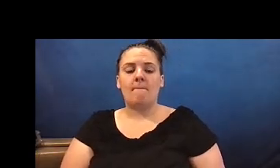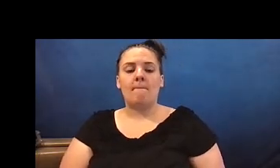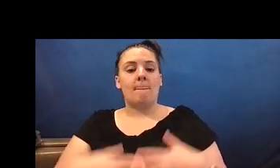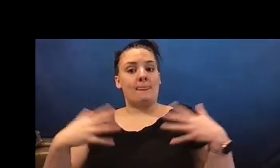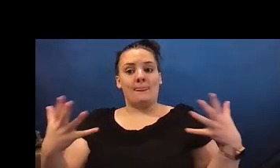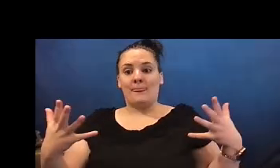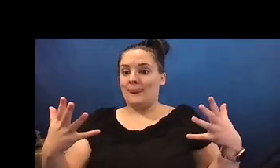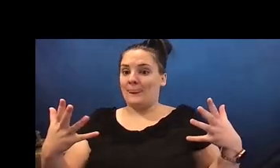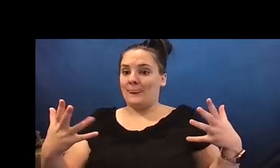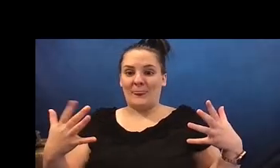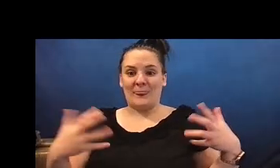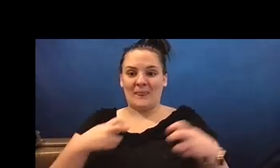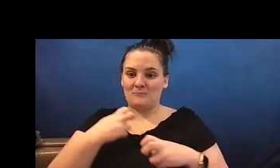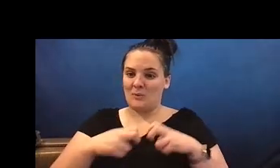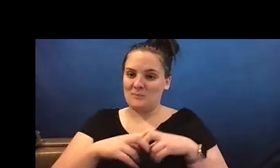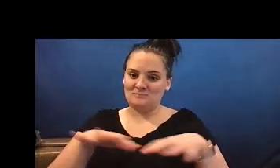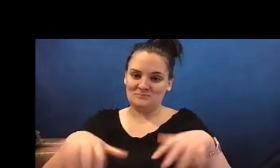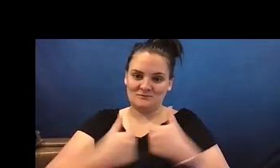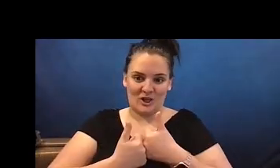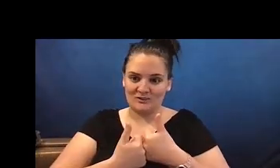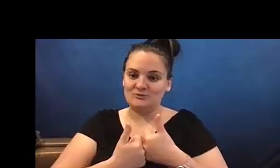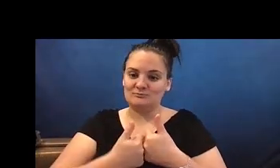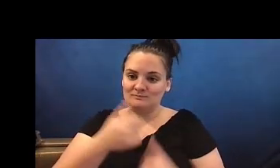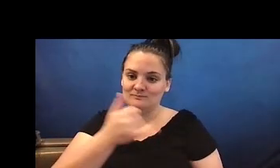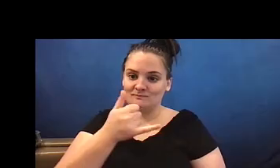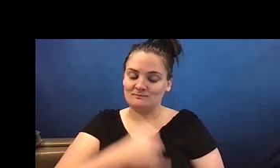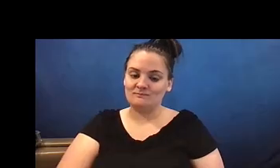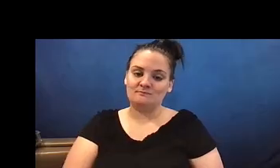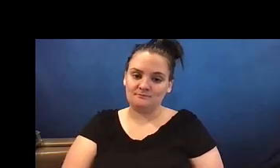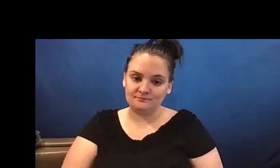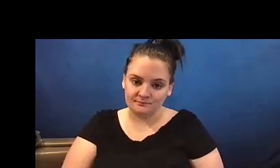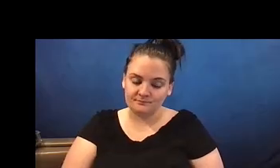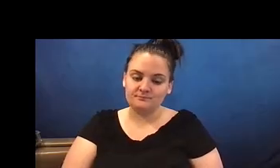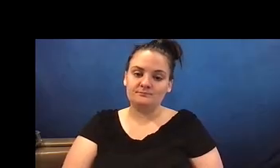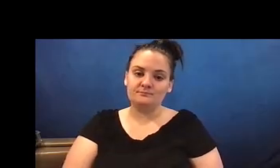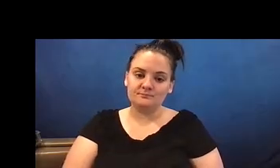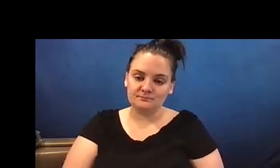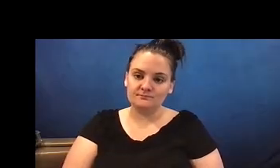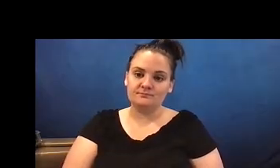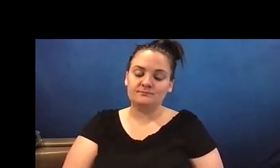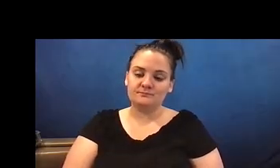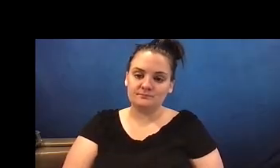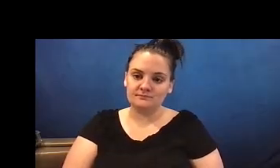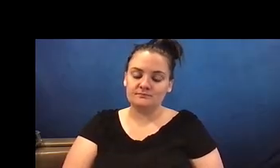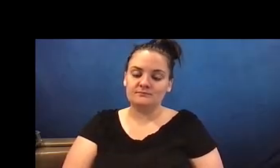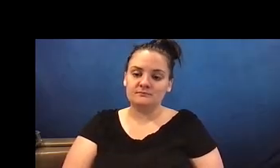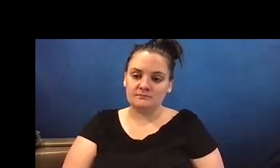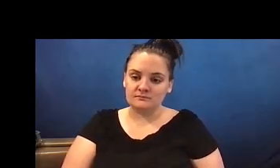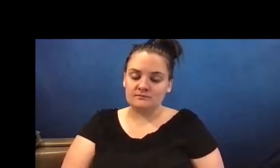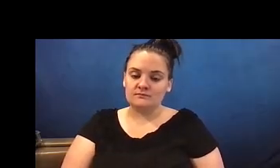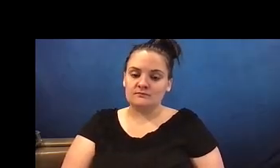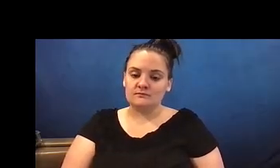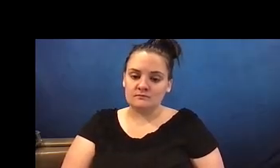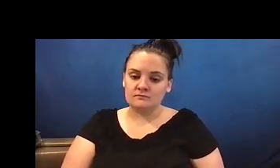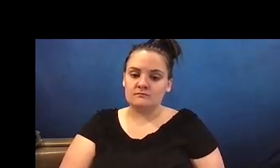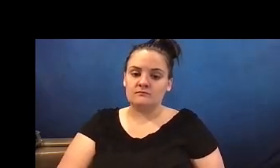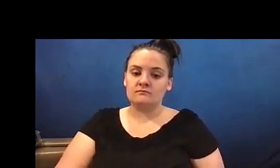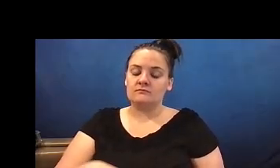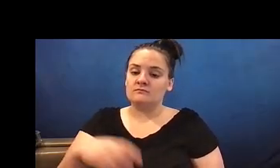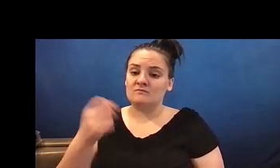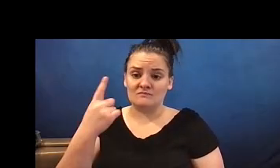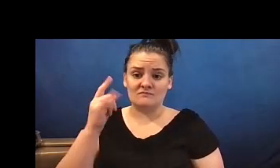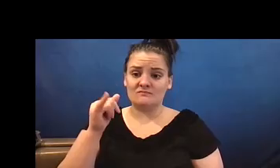It's a challenging problem, and I think if we're dealing with something like this, something this seismic